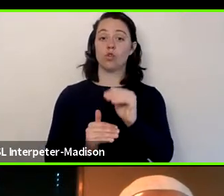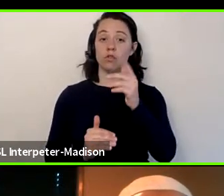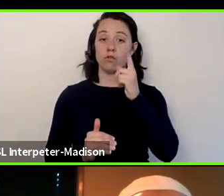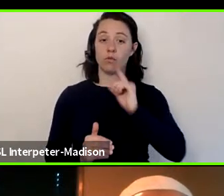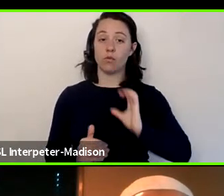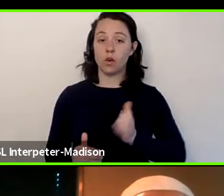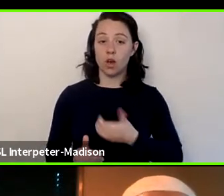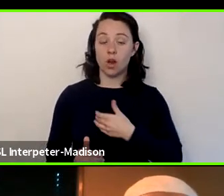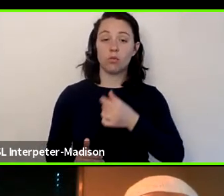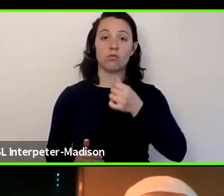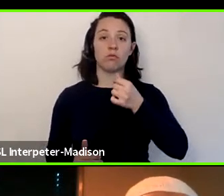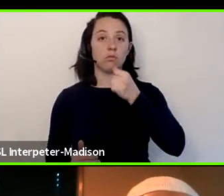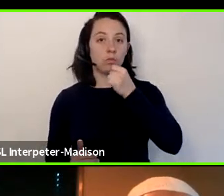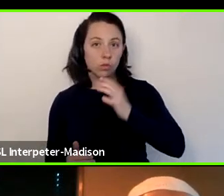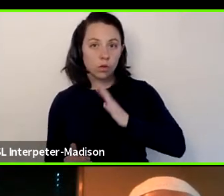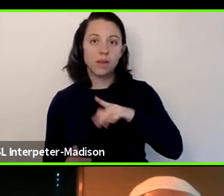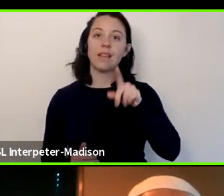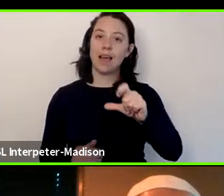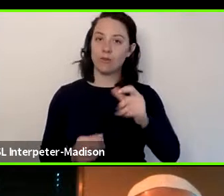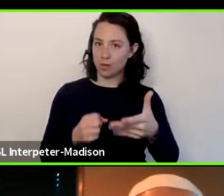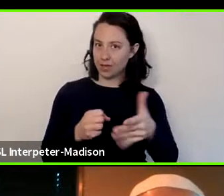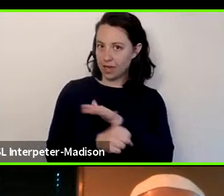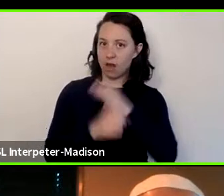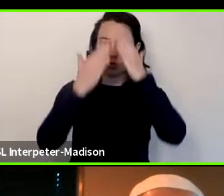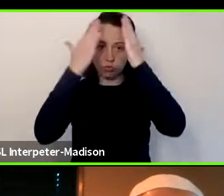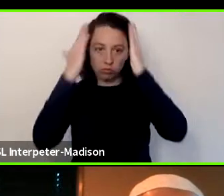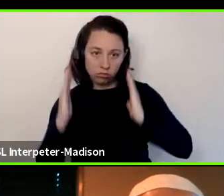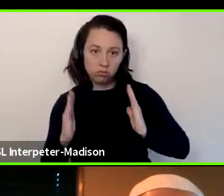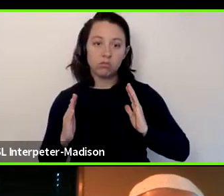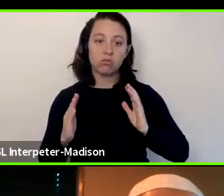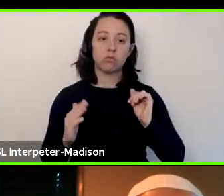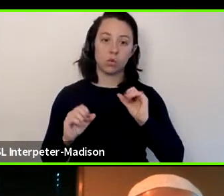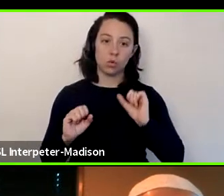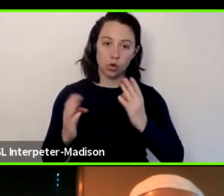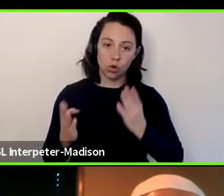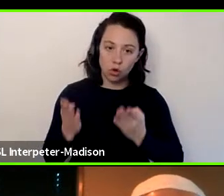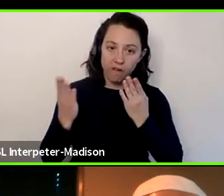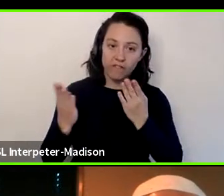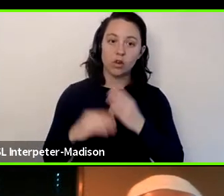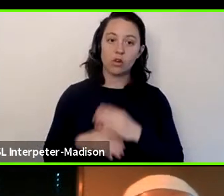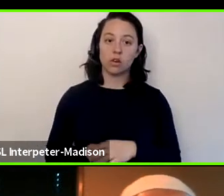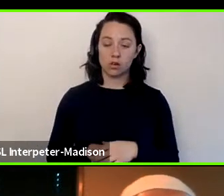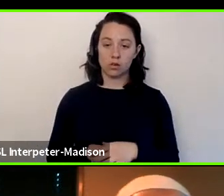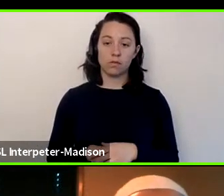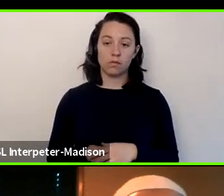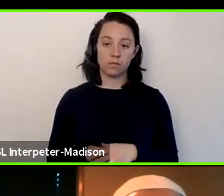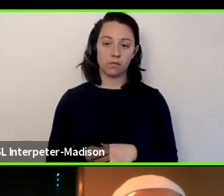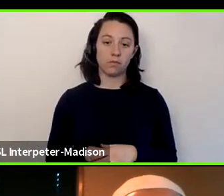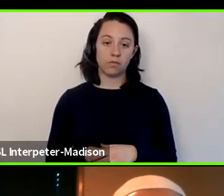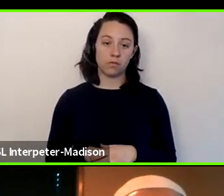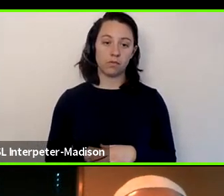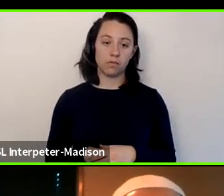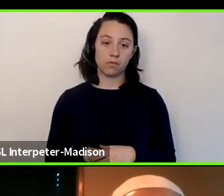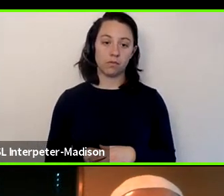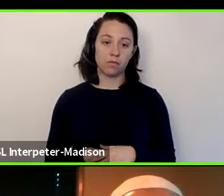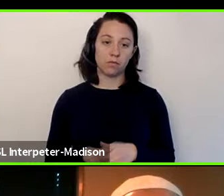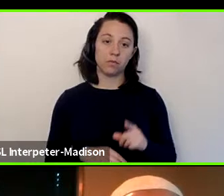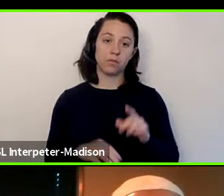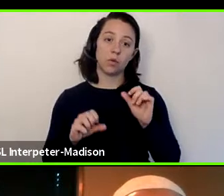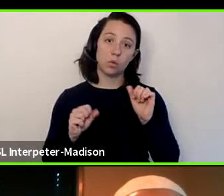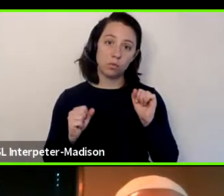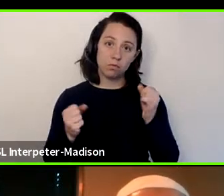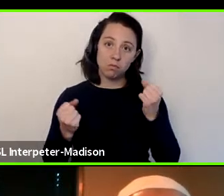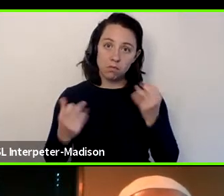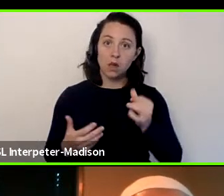covered, and we could offer that. That's what we've been done with the blood drive, where many women could come and